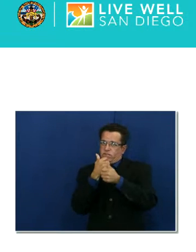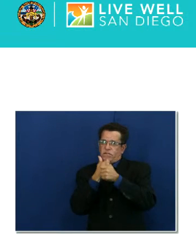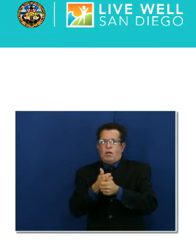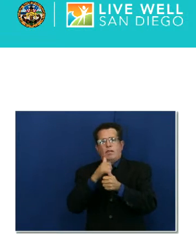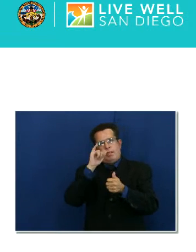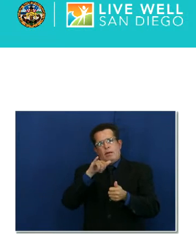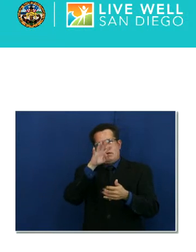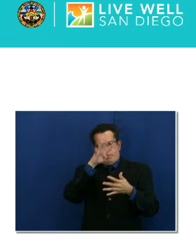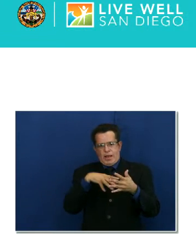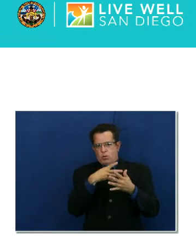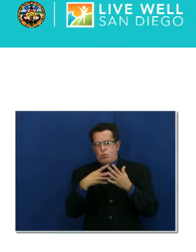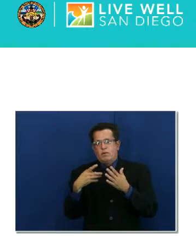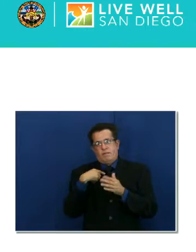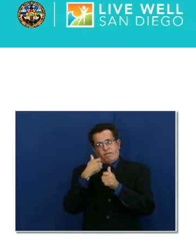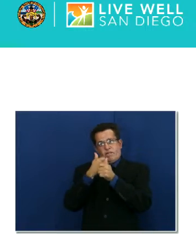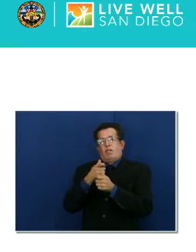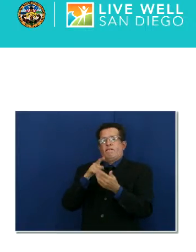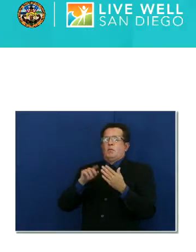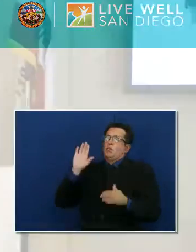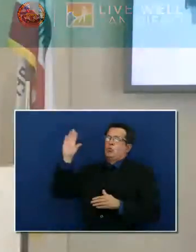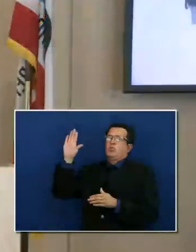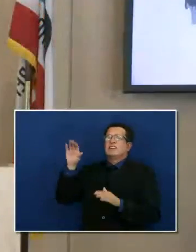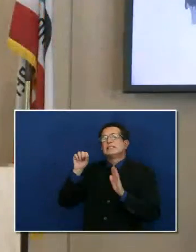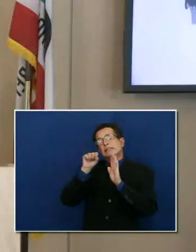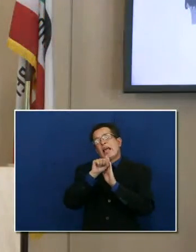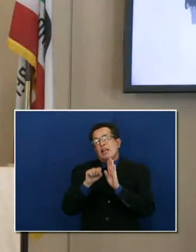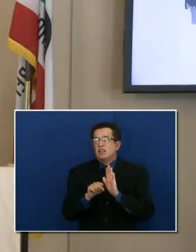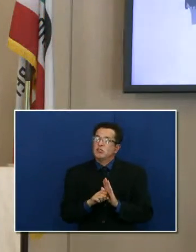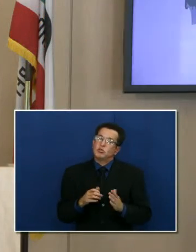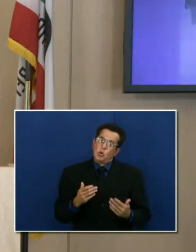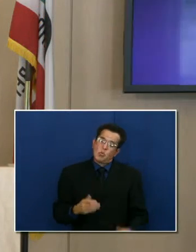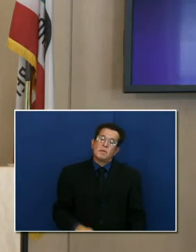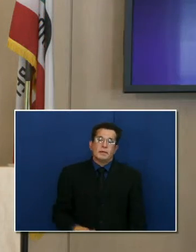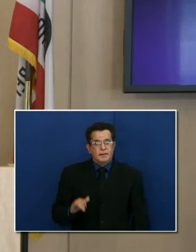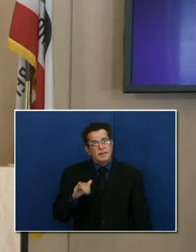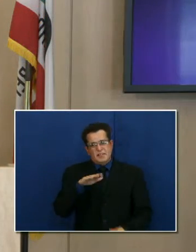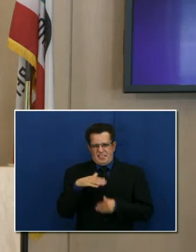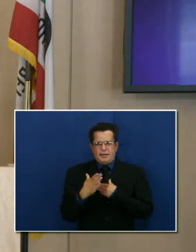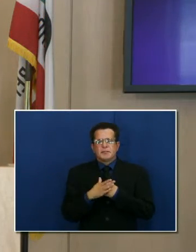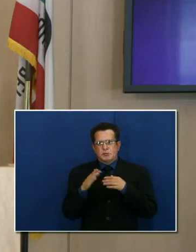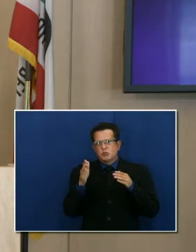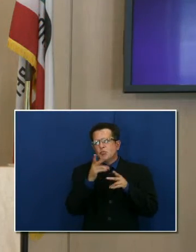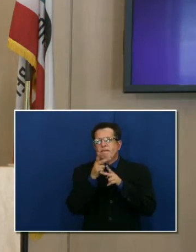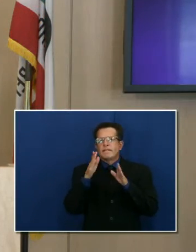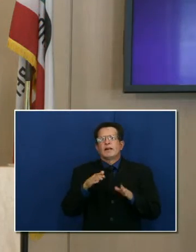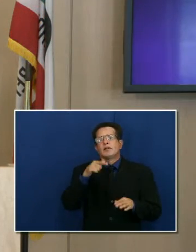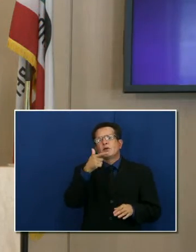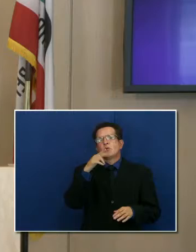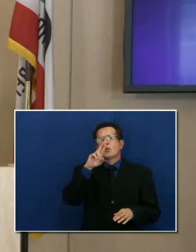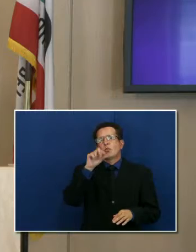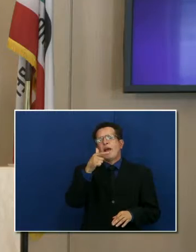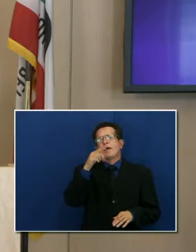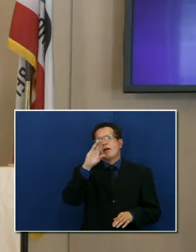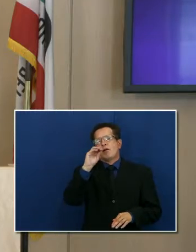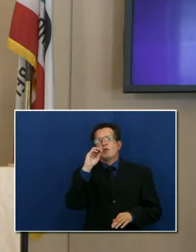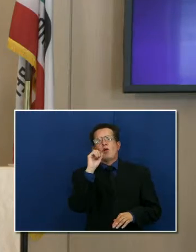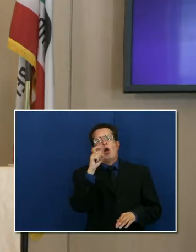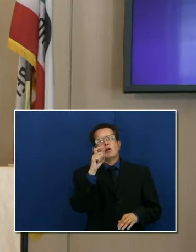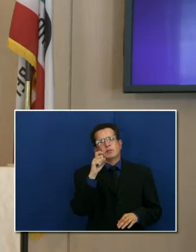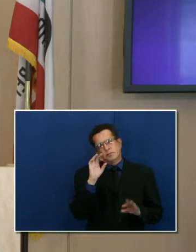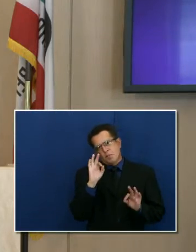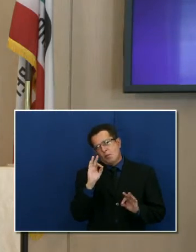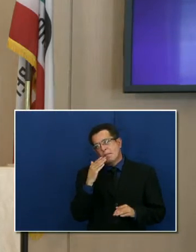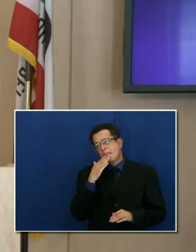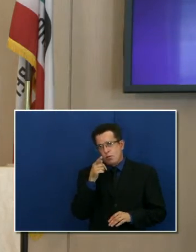metrics that we are following from the state. So now please welcome back to the podium Supervisor Greg Cox. Thank you.